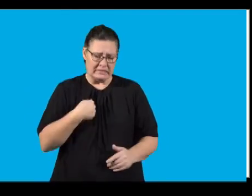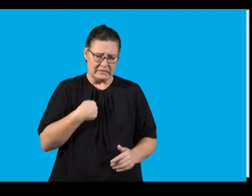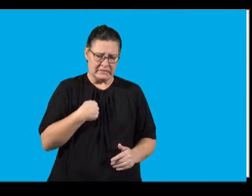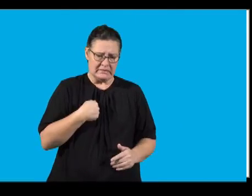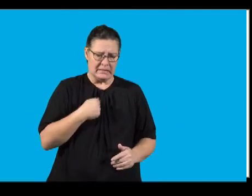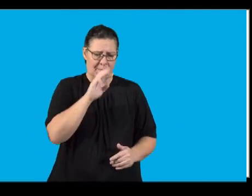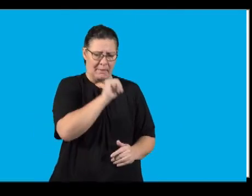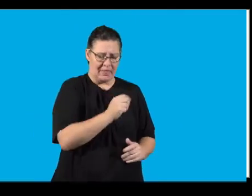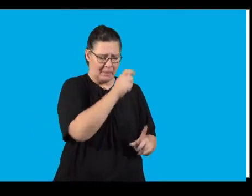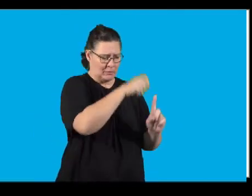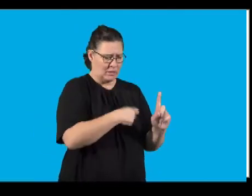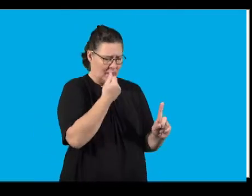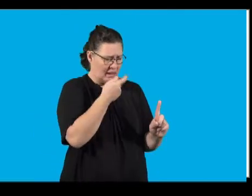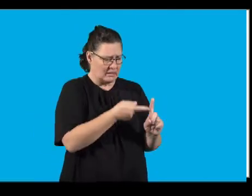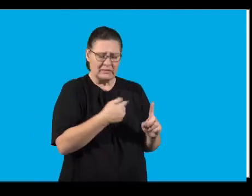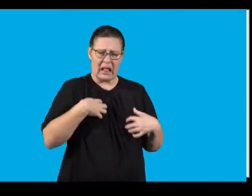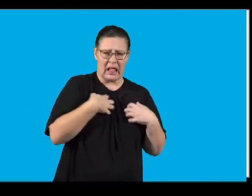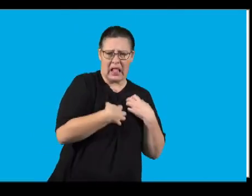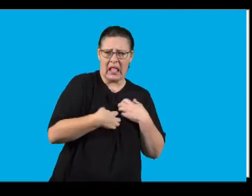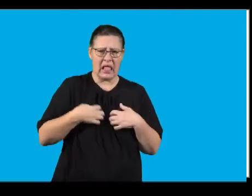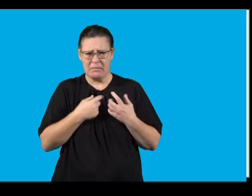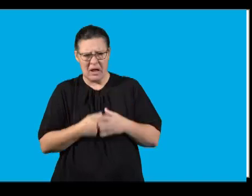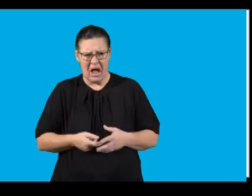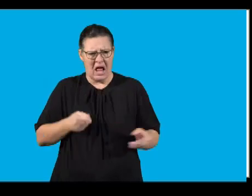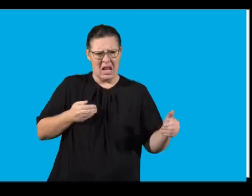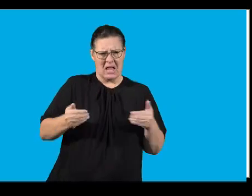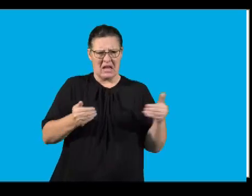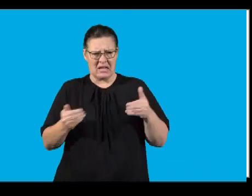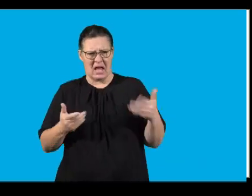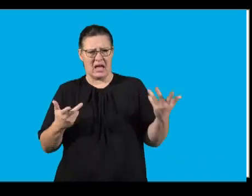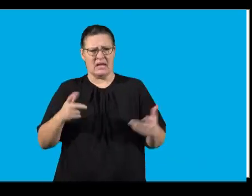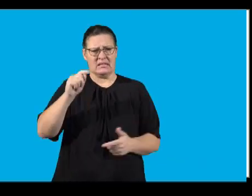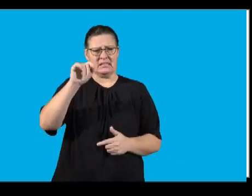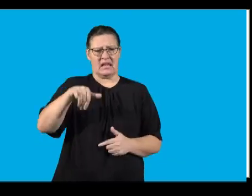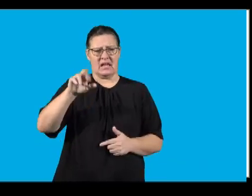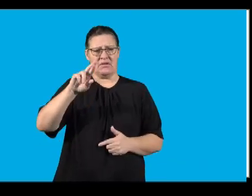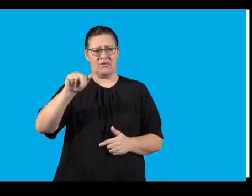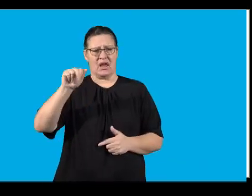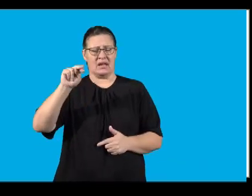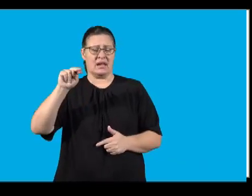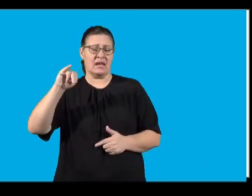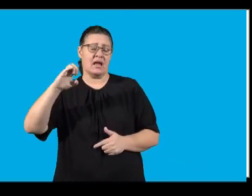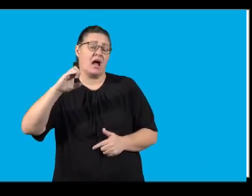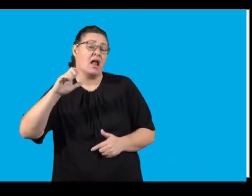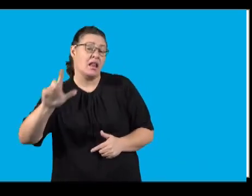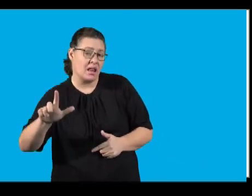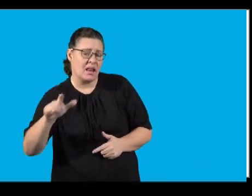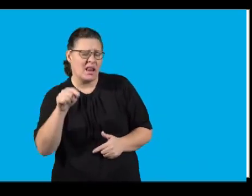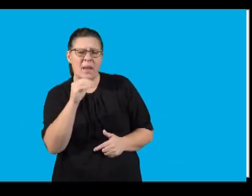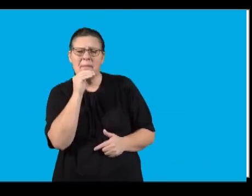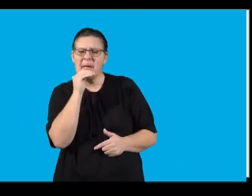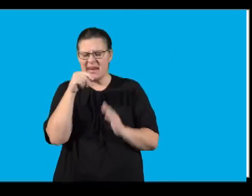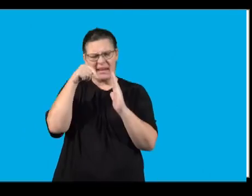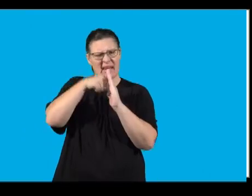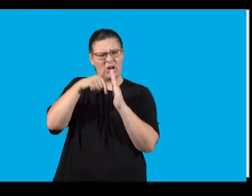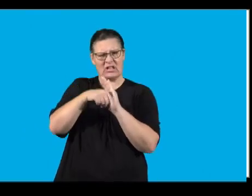Consumed by guilt and paranoia, Macbeth becomes a tyrannical leader. Take note, new word. What do we do with new words? We try